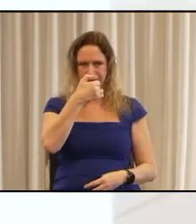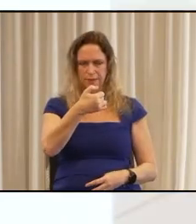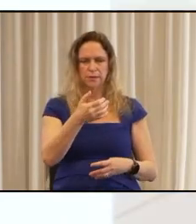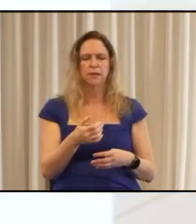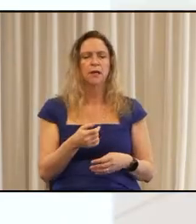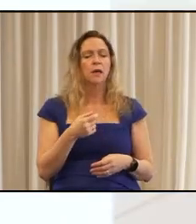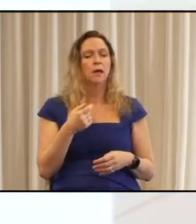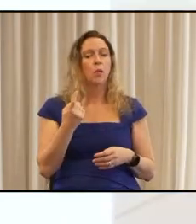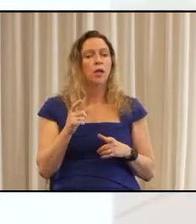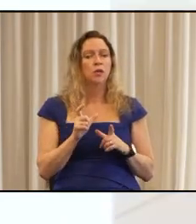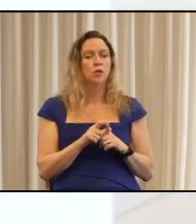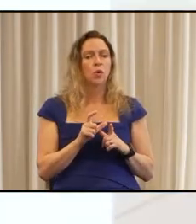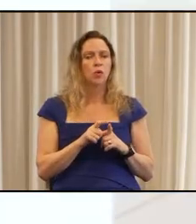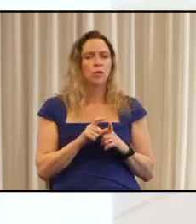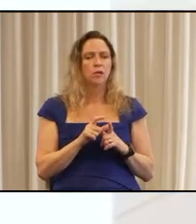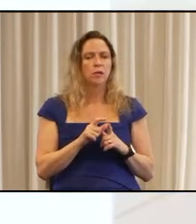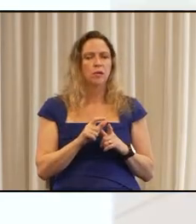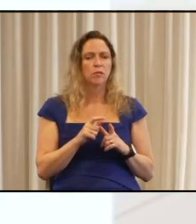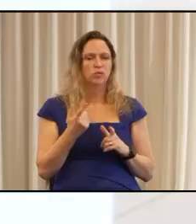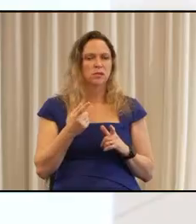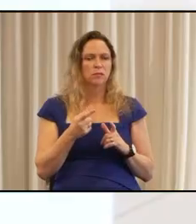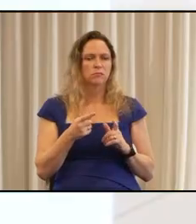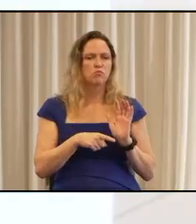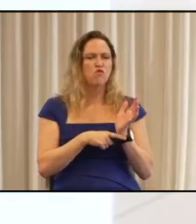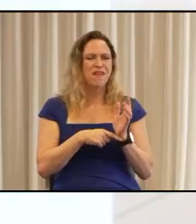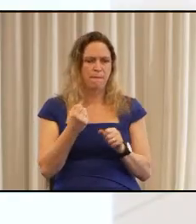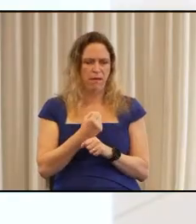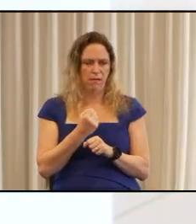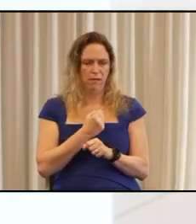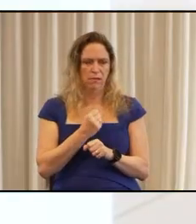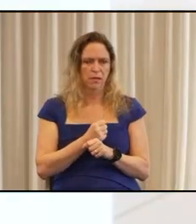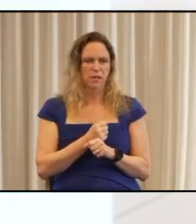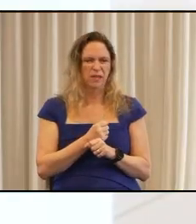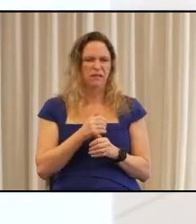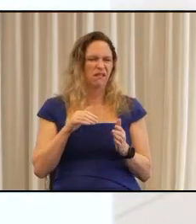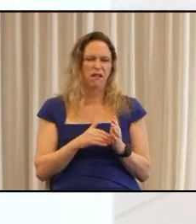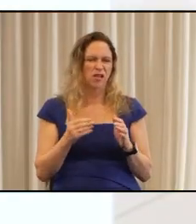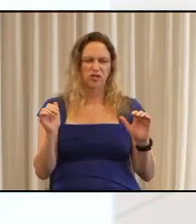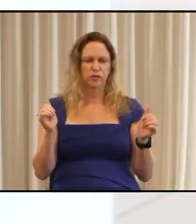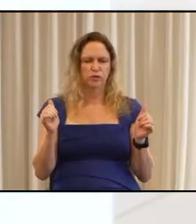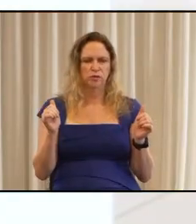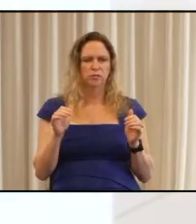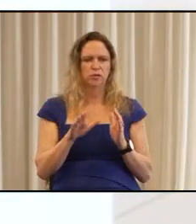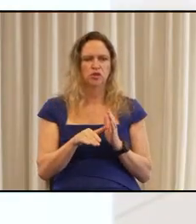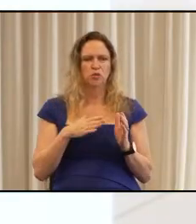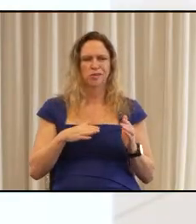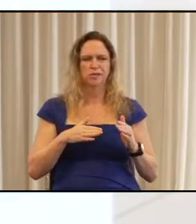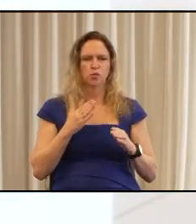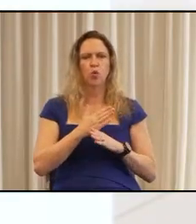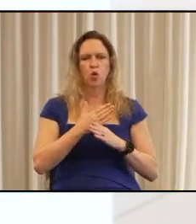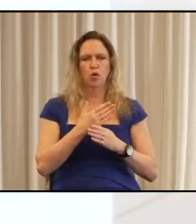my daughters used to make films. She doesn't make films anymore. She decided she needed a day job.